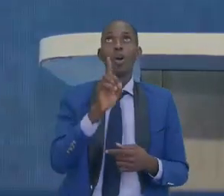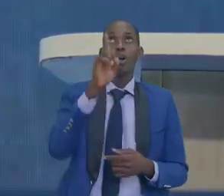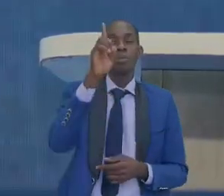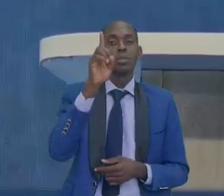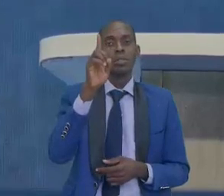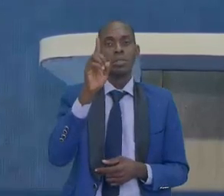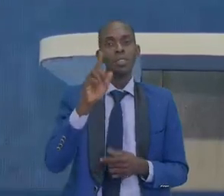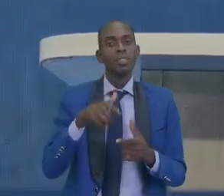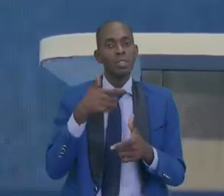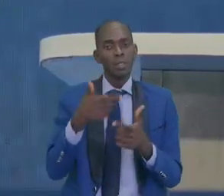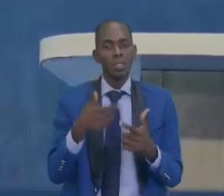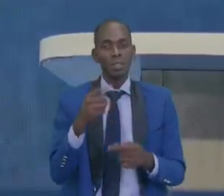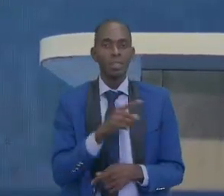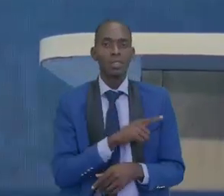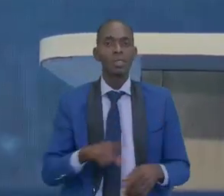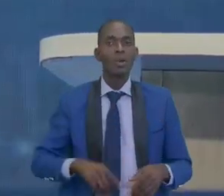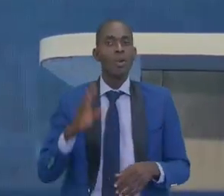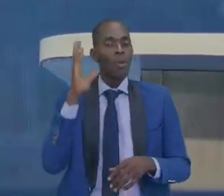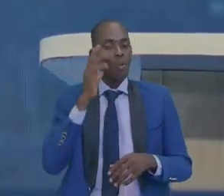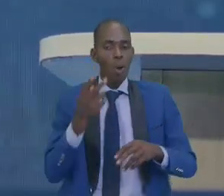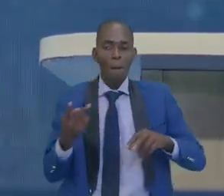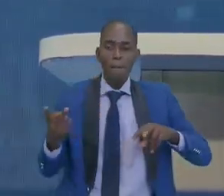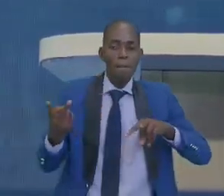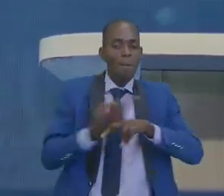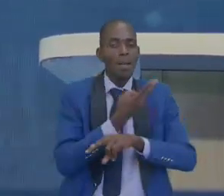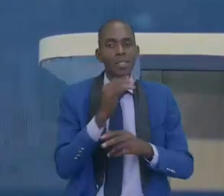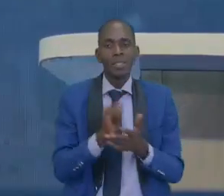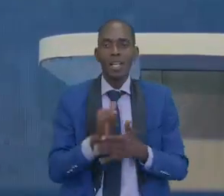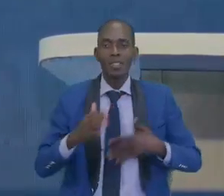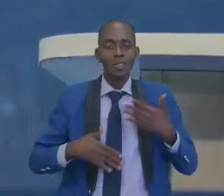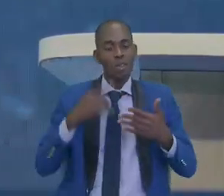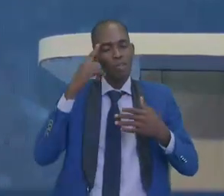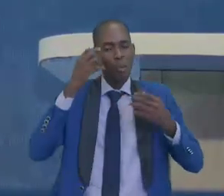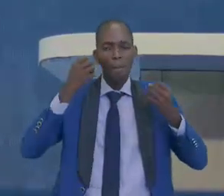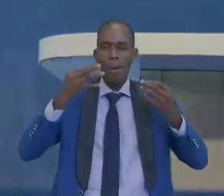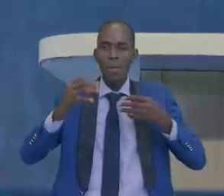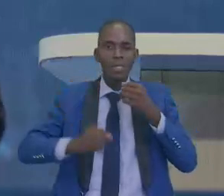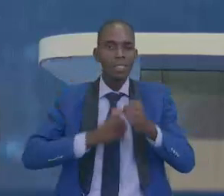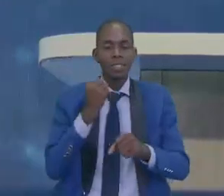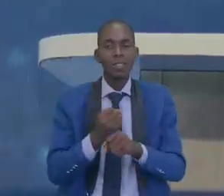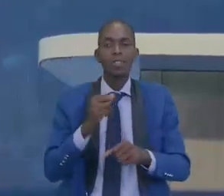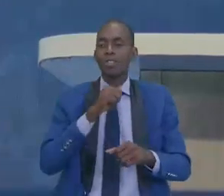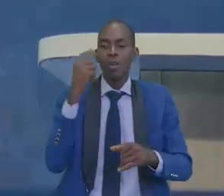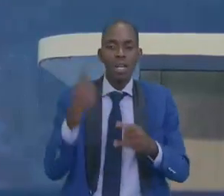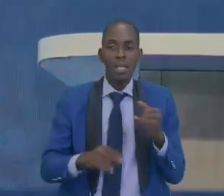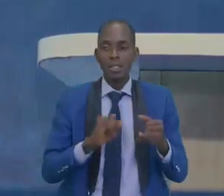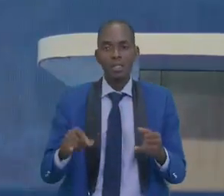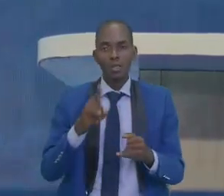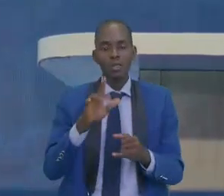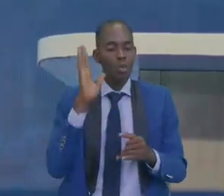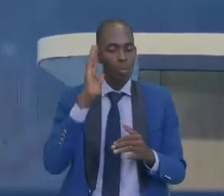the Lord will multiply that joy for many, many years unending. You'll have